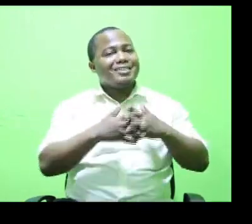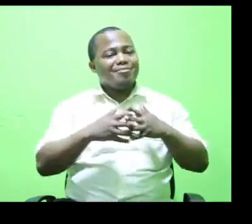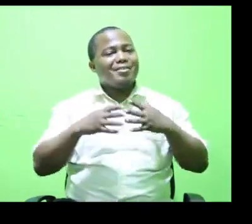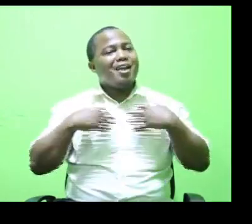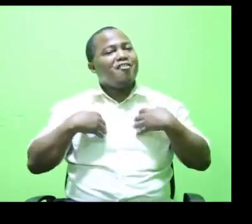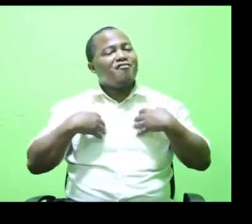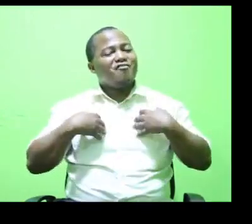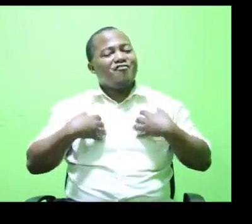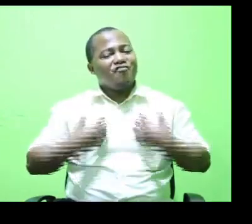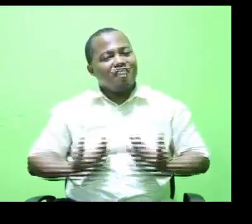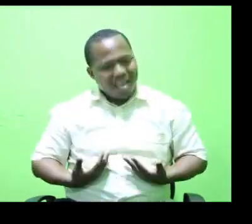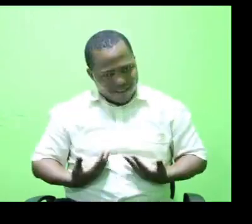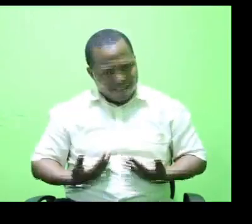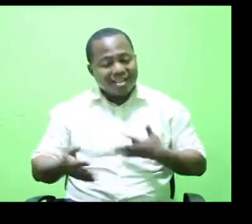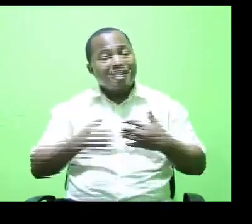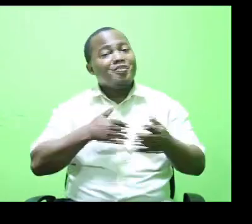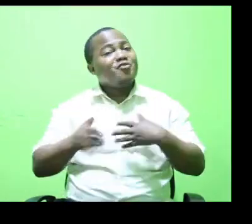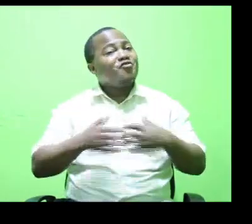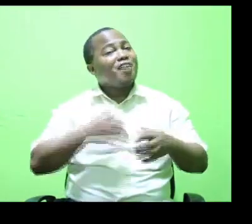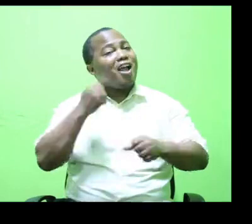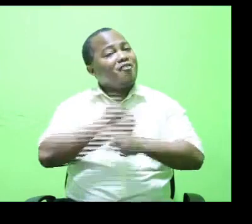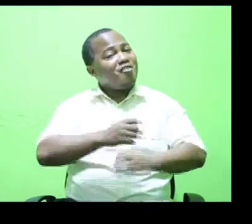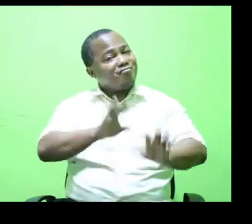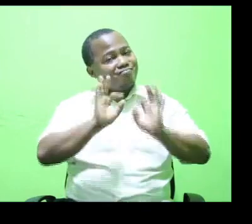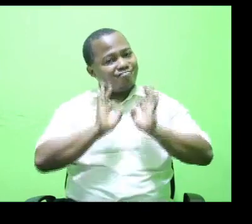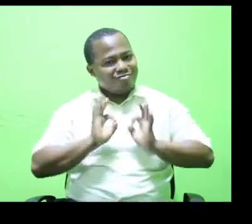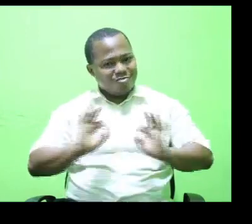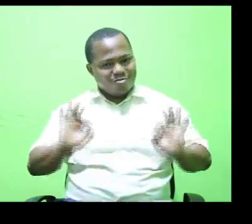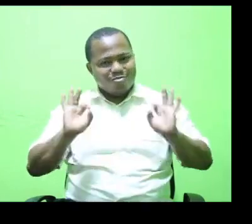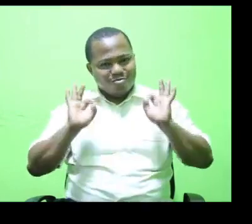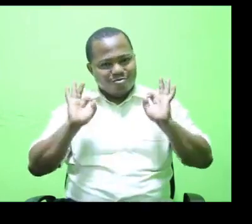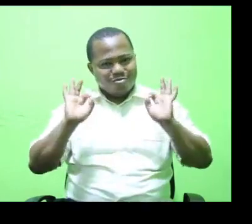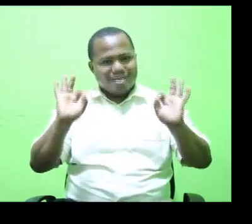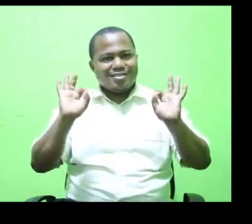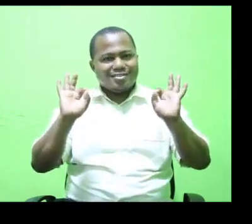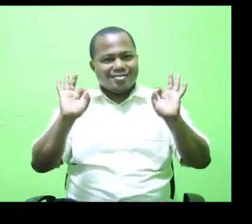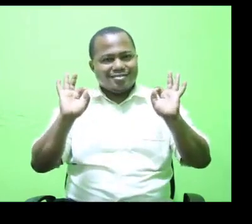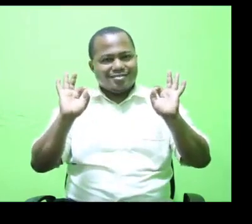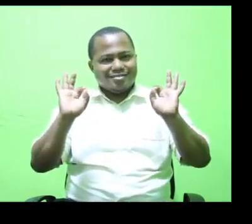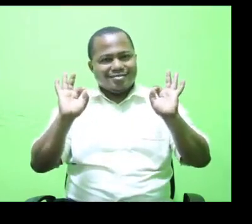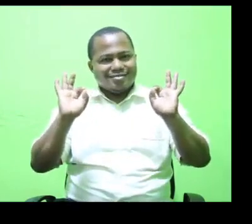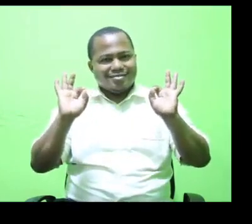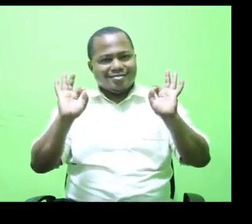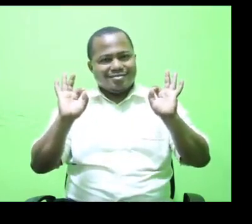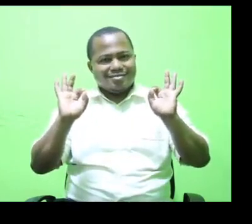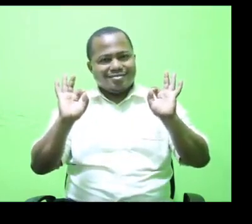will fail to perform well.